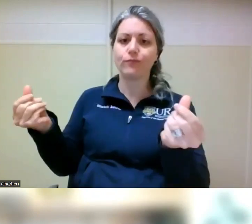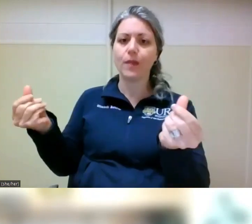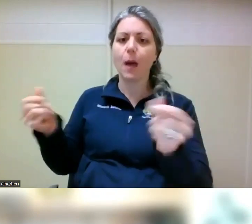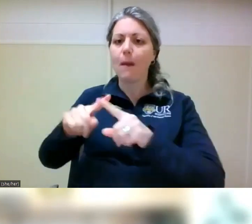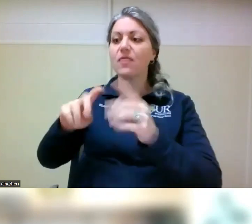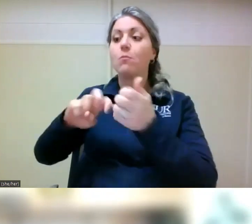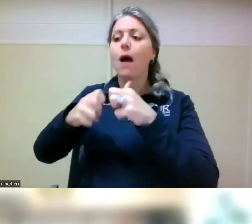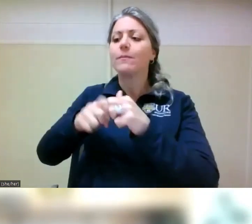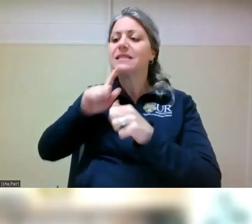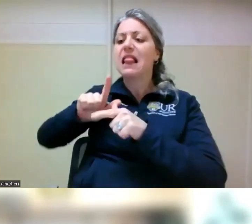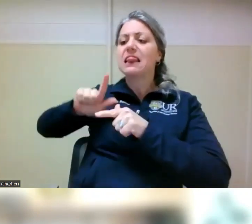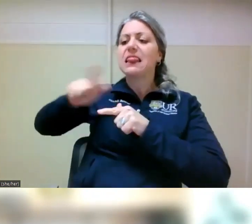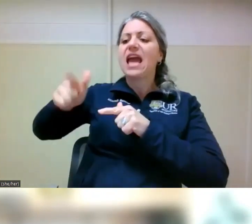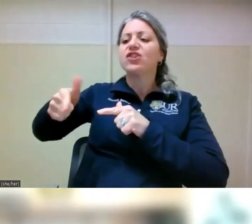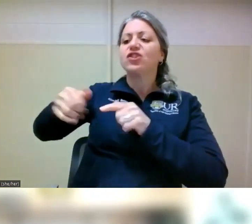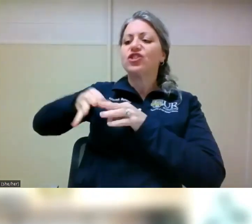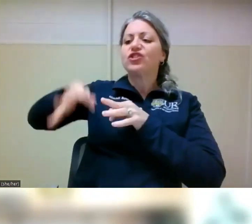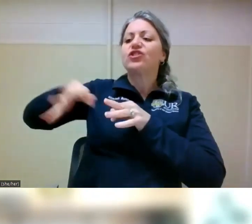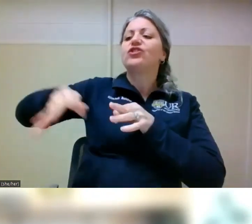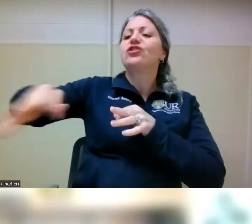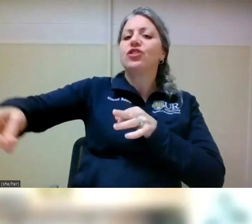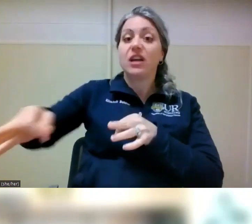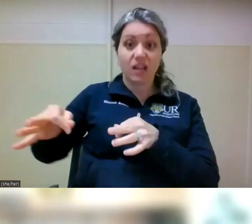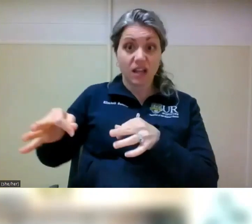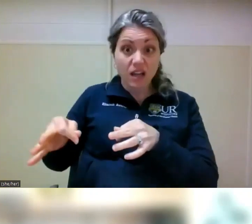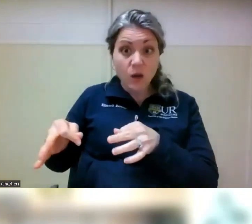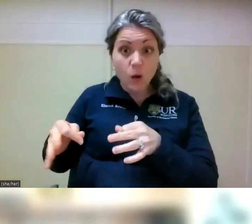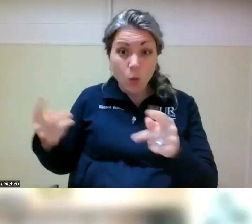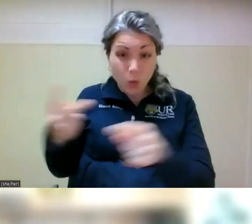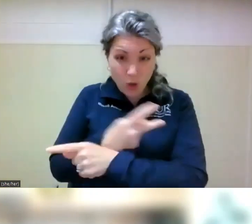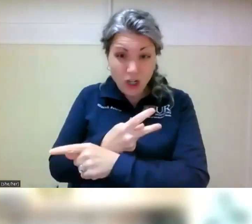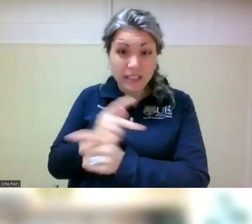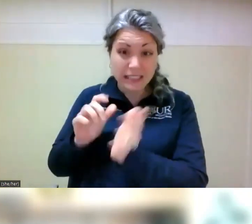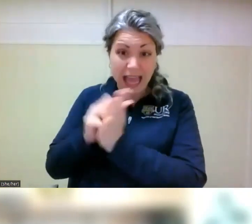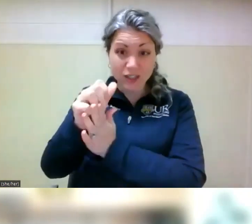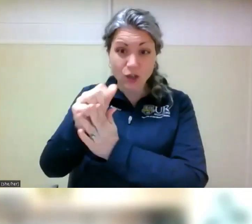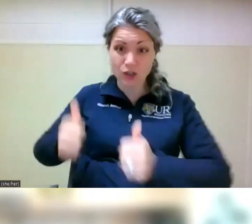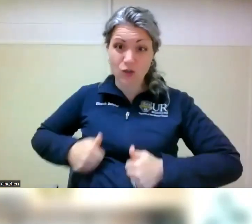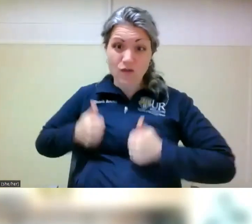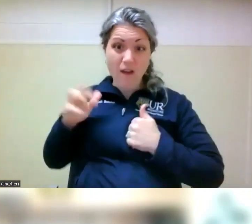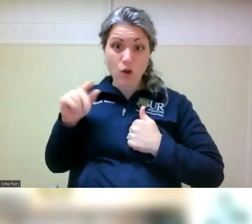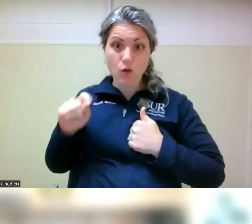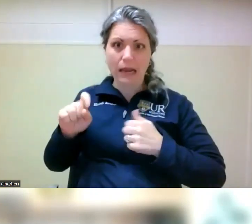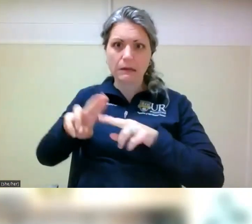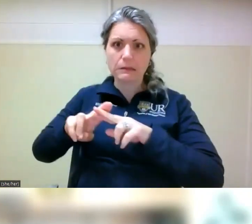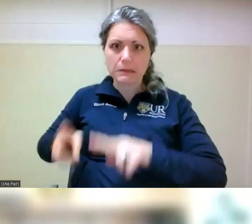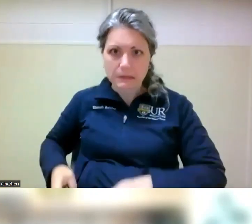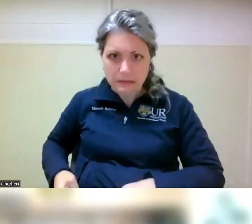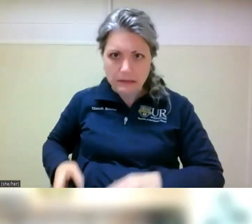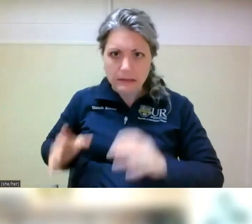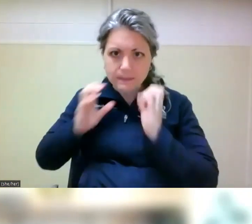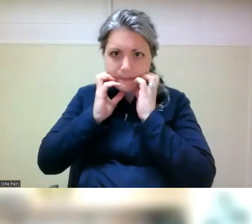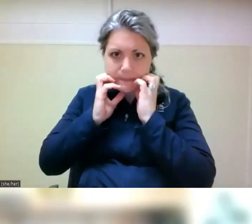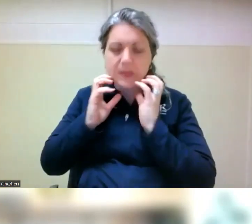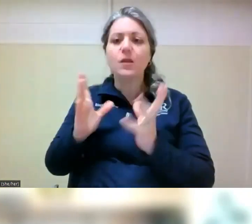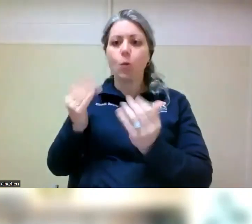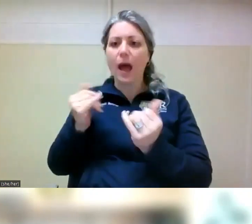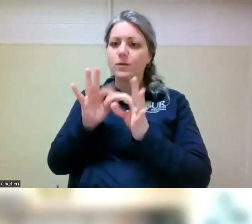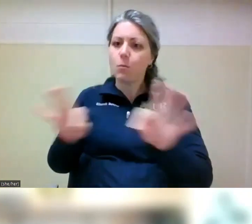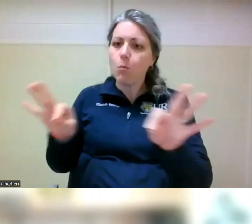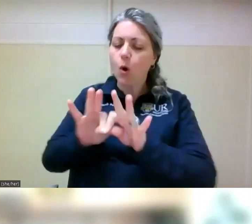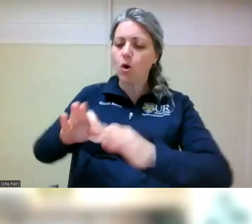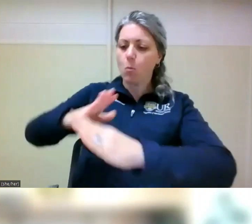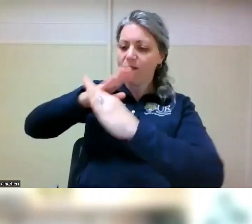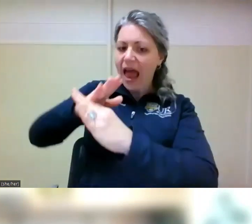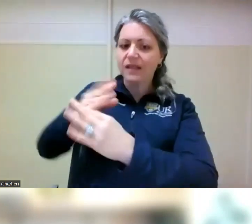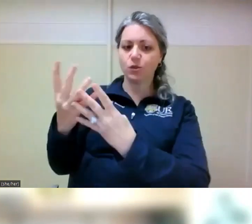anal cancer. The survival for advanced anal cancer drops off significantly. So again, this is why prevention and screening is very important. It's